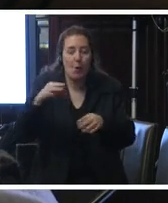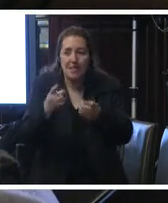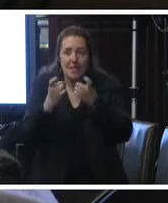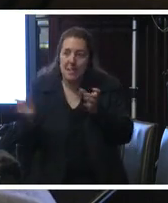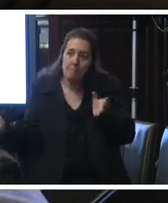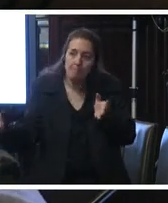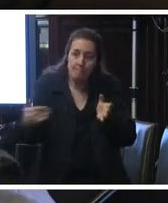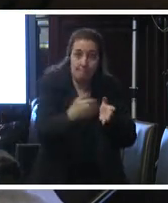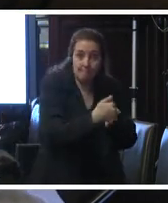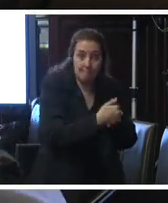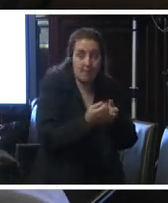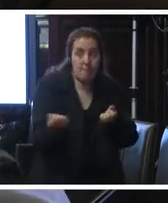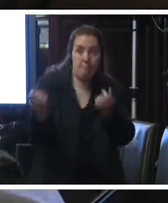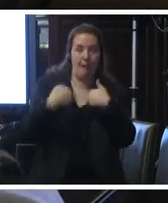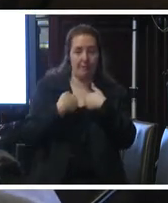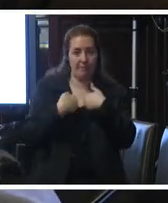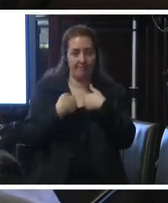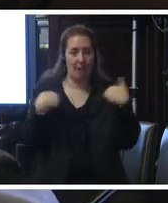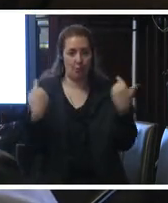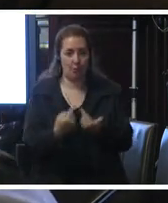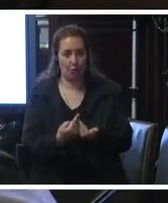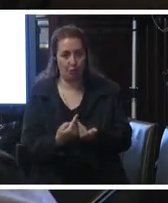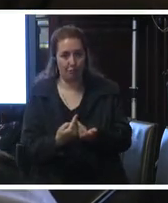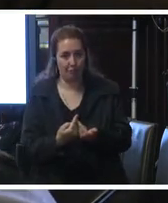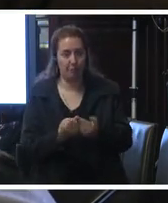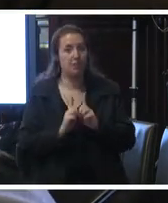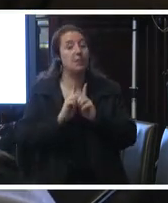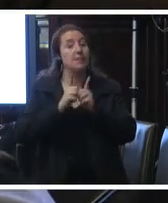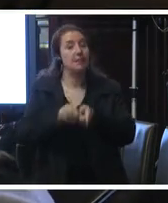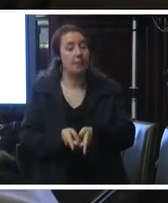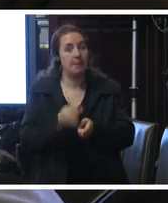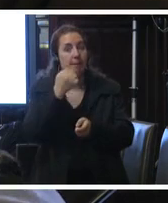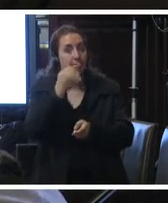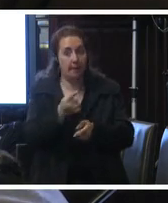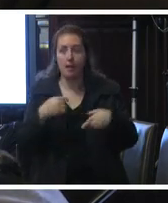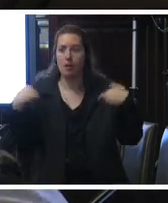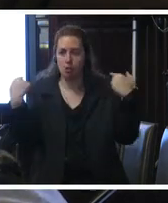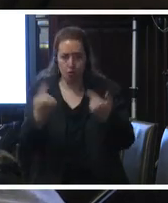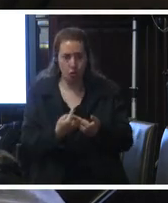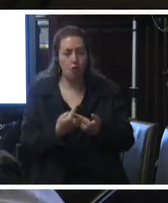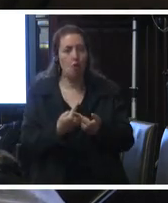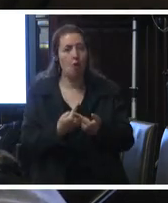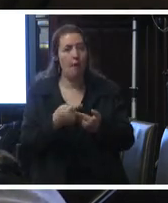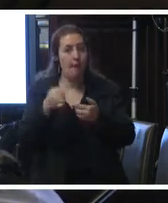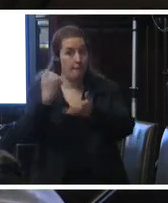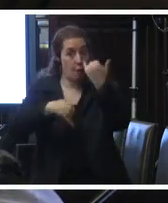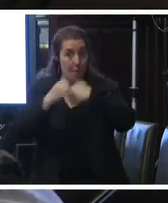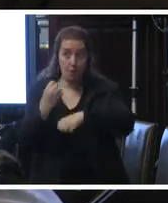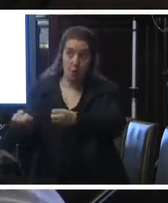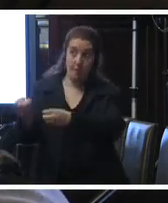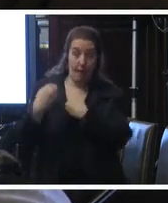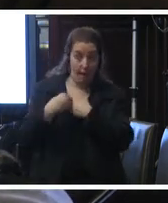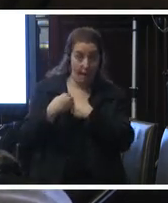send them to us. And I also said that we will share the information you'd given us to